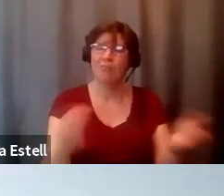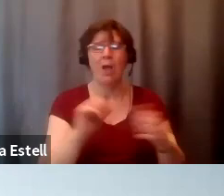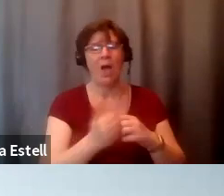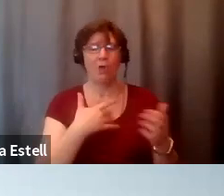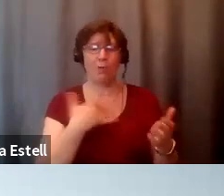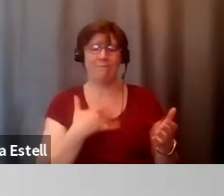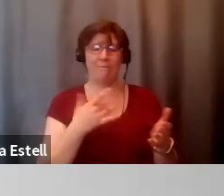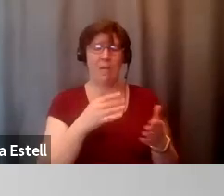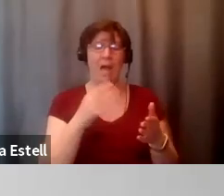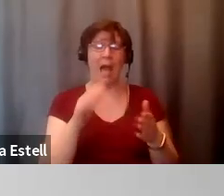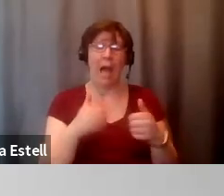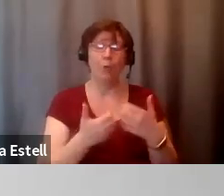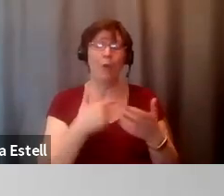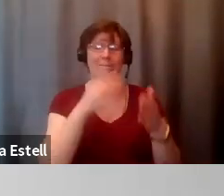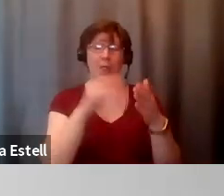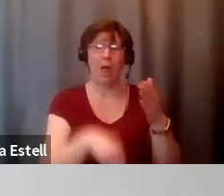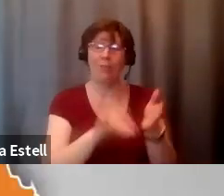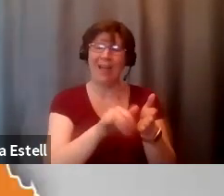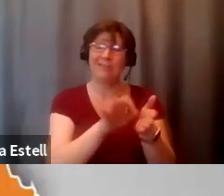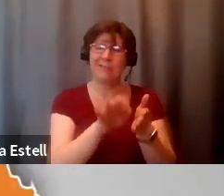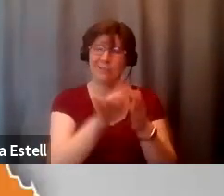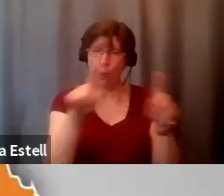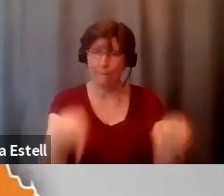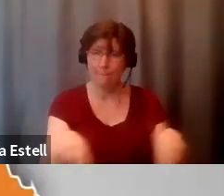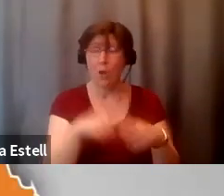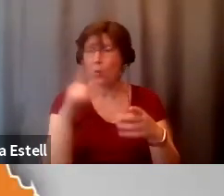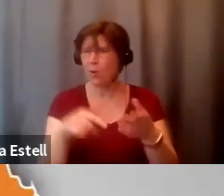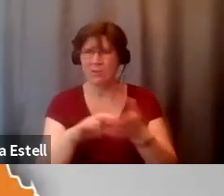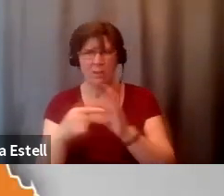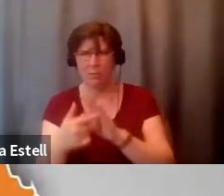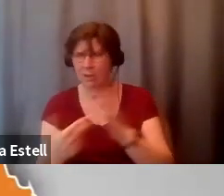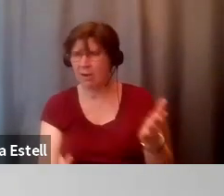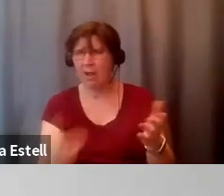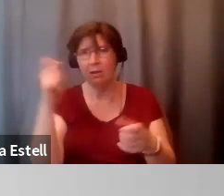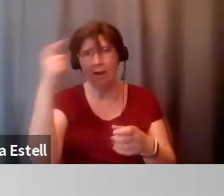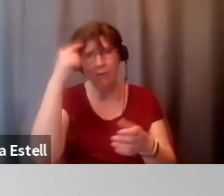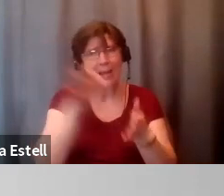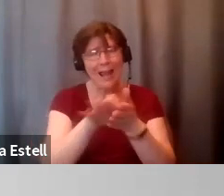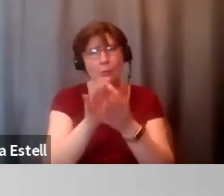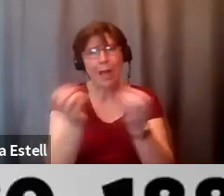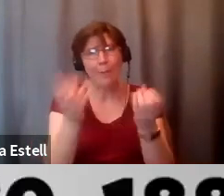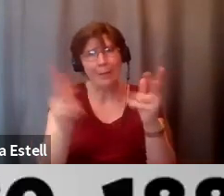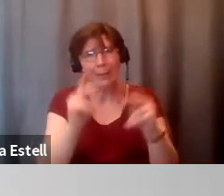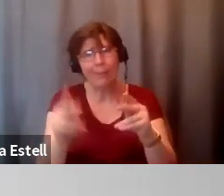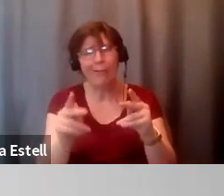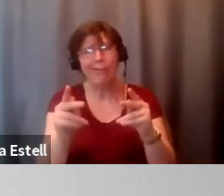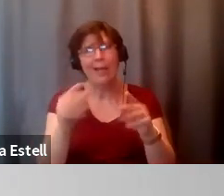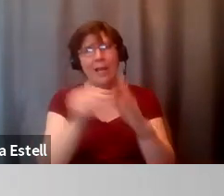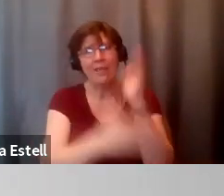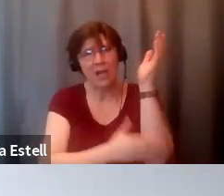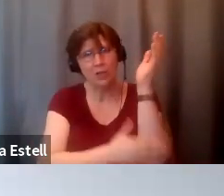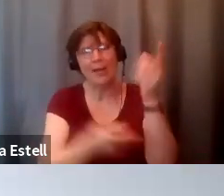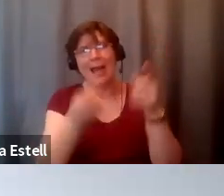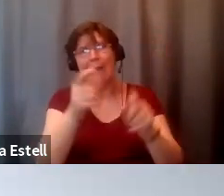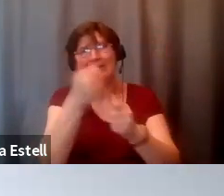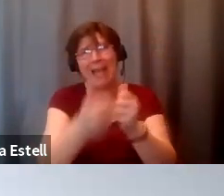out the census? What is the census? The government counts how many people there are in the country. The census happens every 10 years.